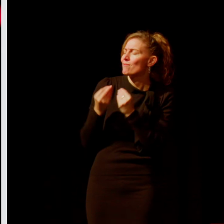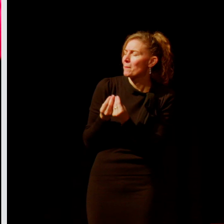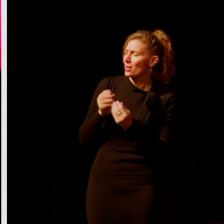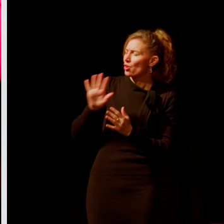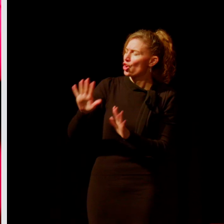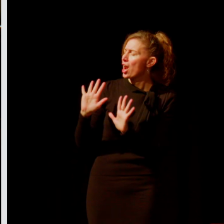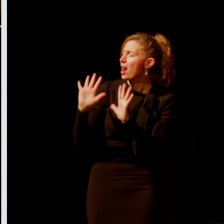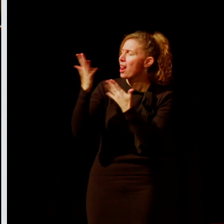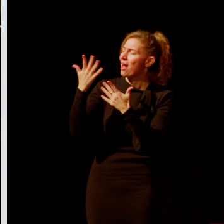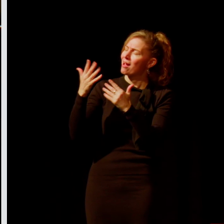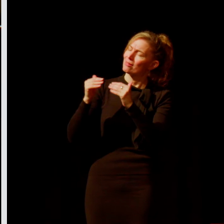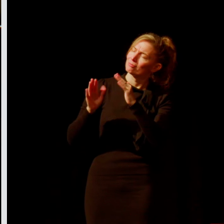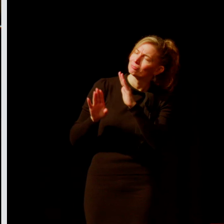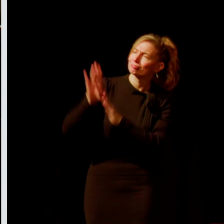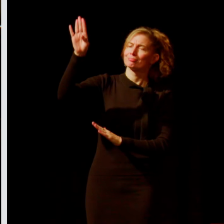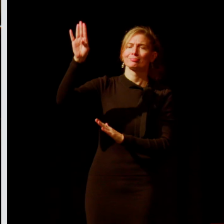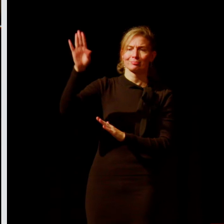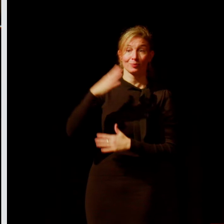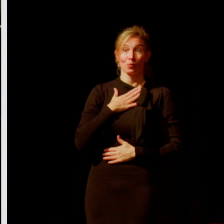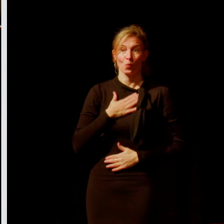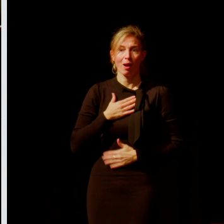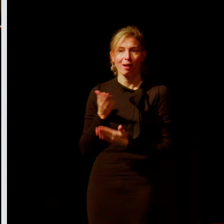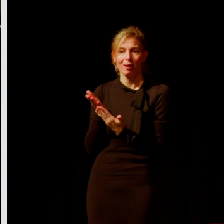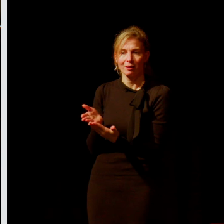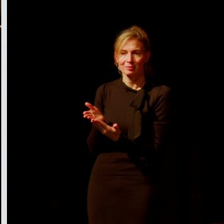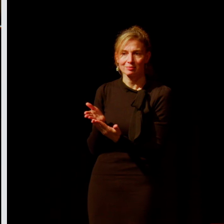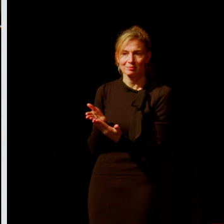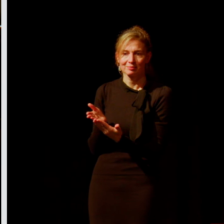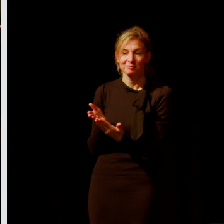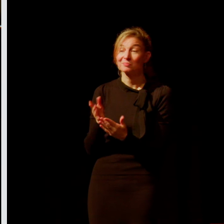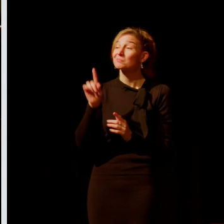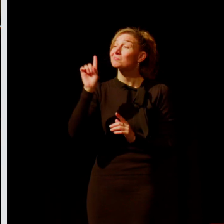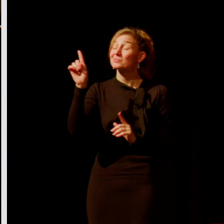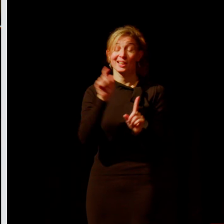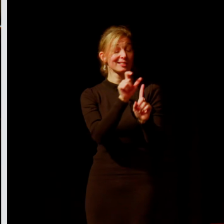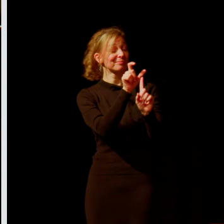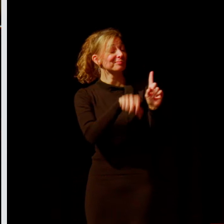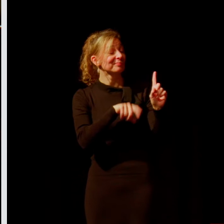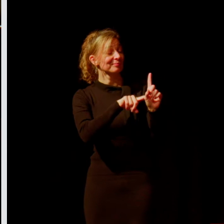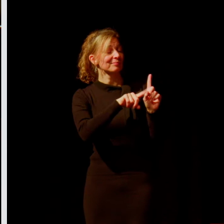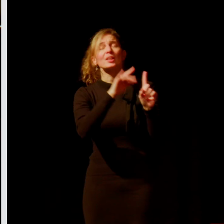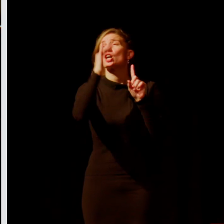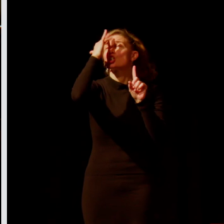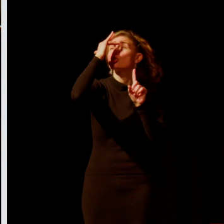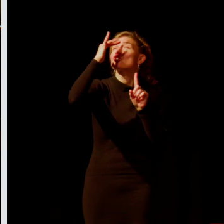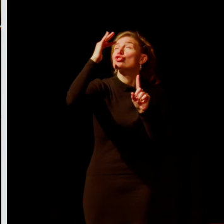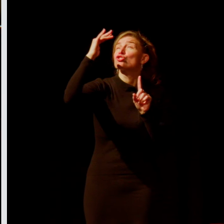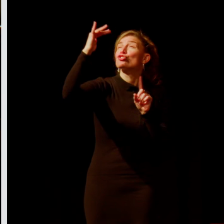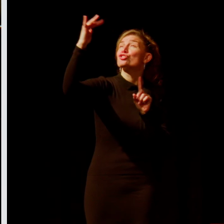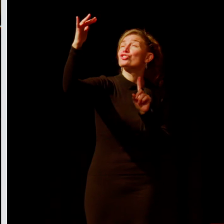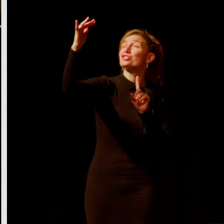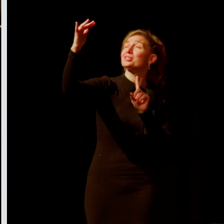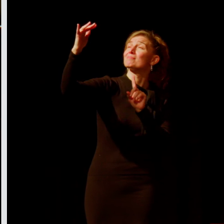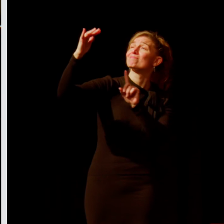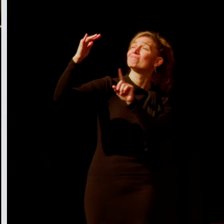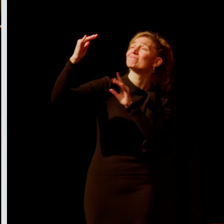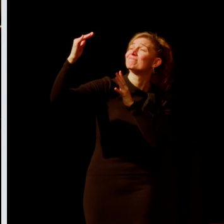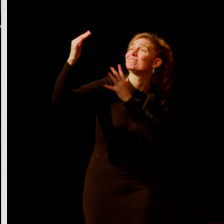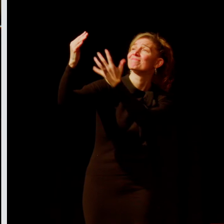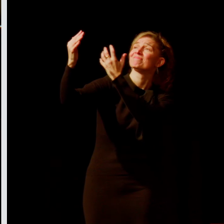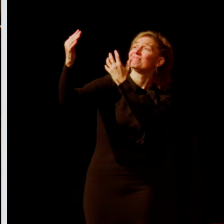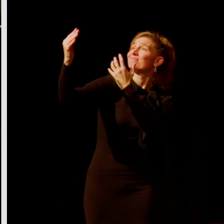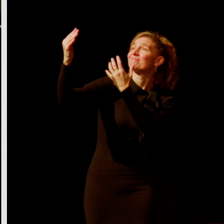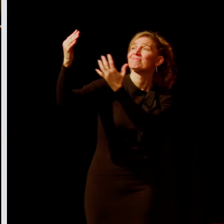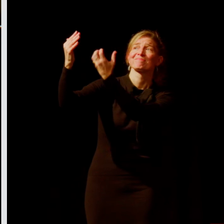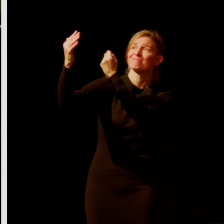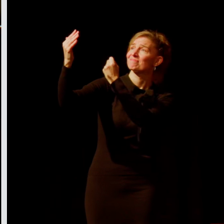Yet despite her talent, her dream remains just out of reach.